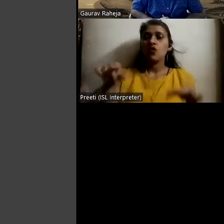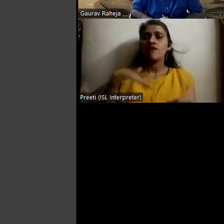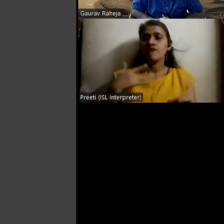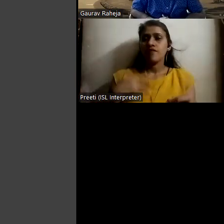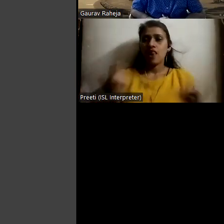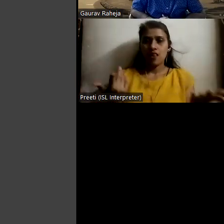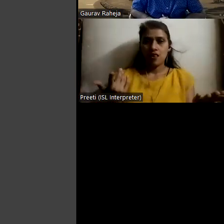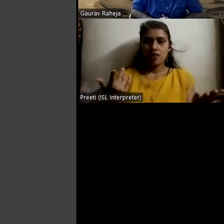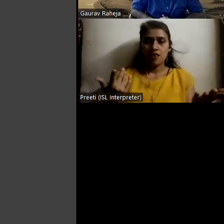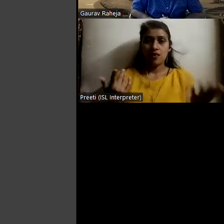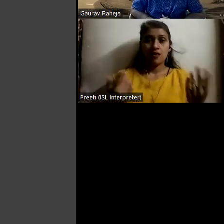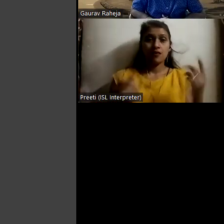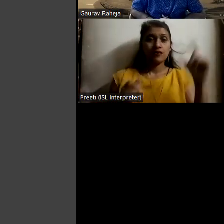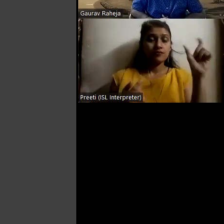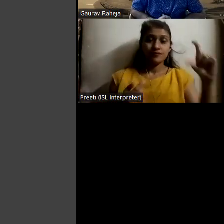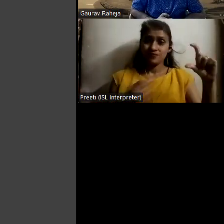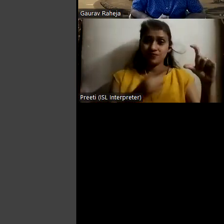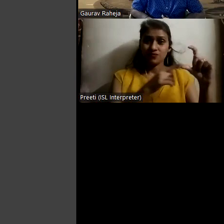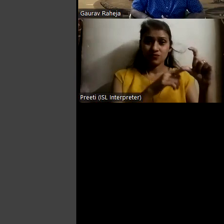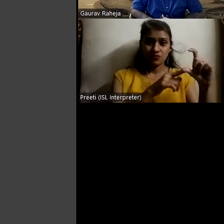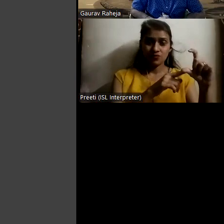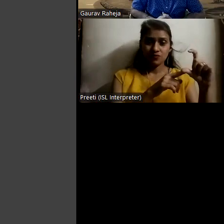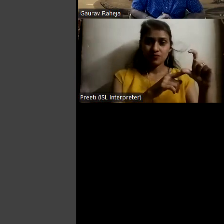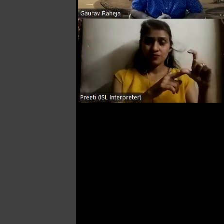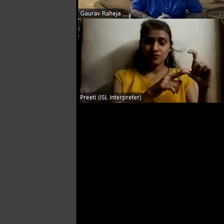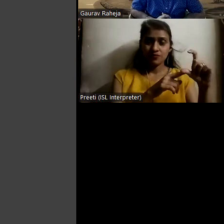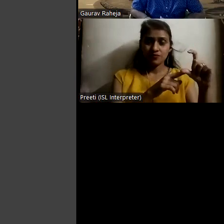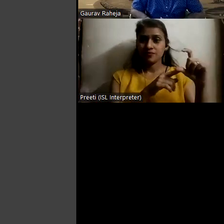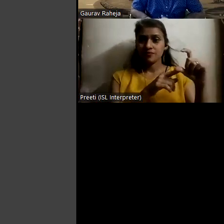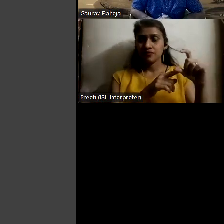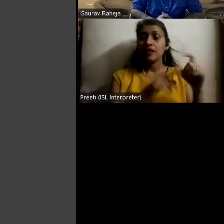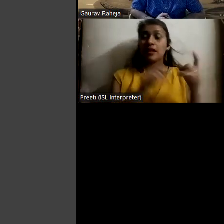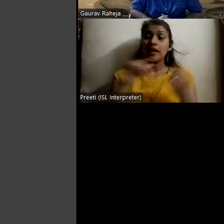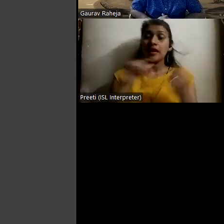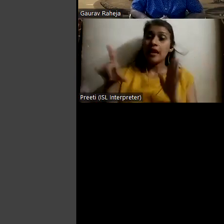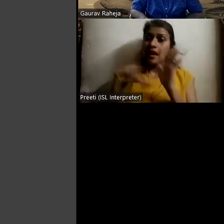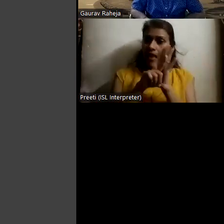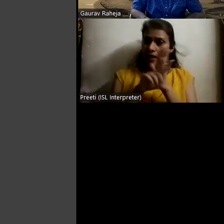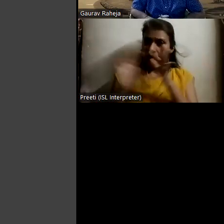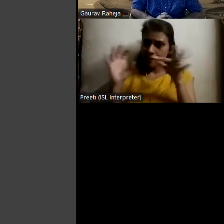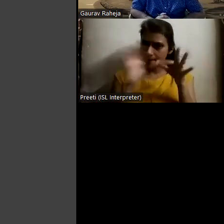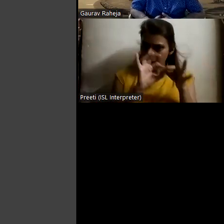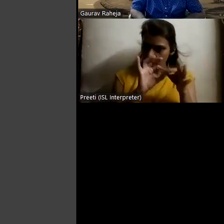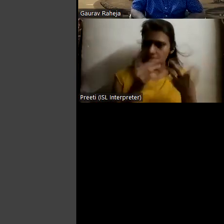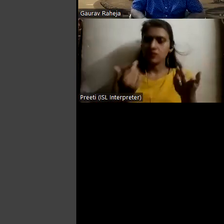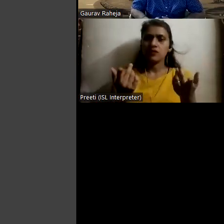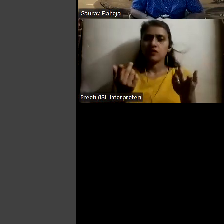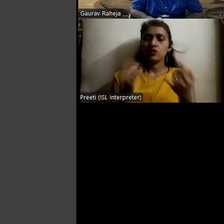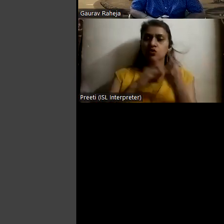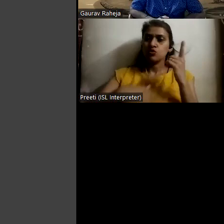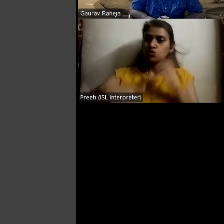and three different ways of thinking: legally, socially, culturally,